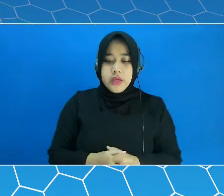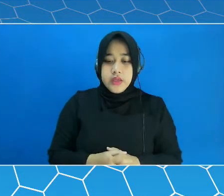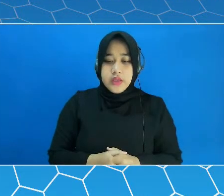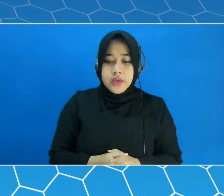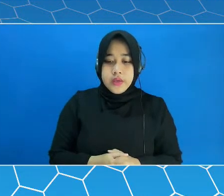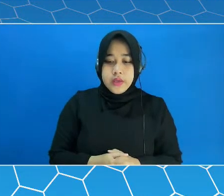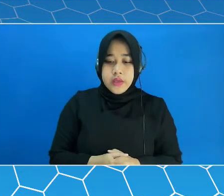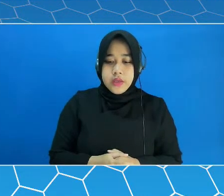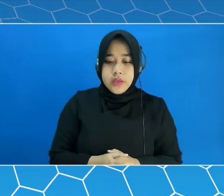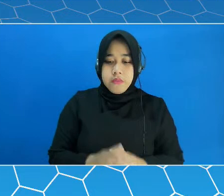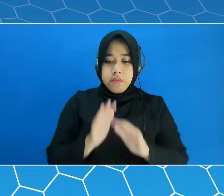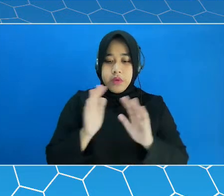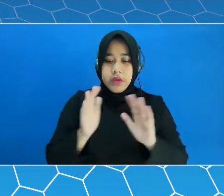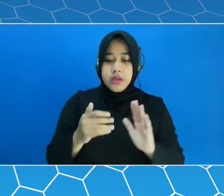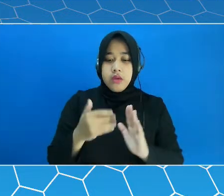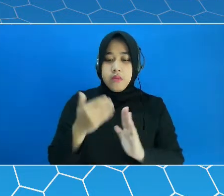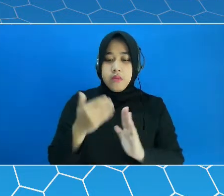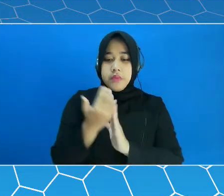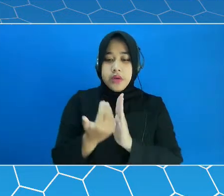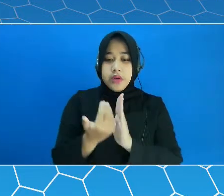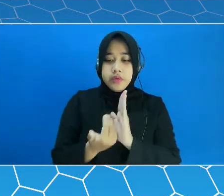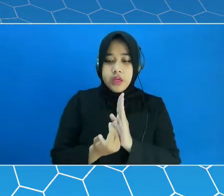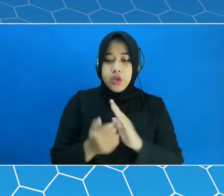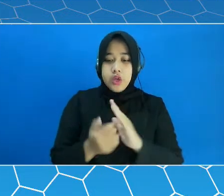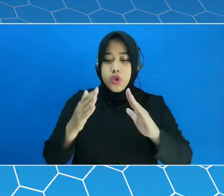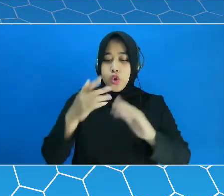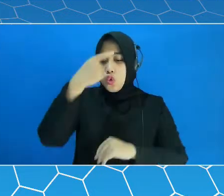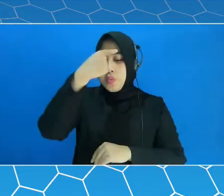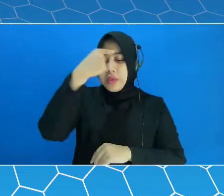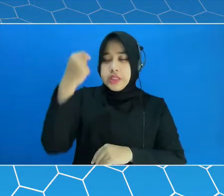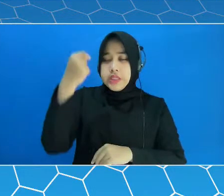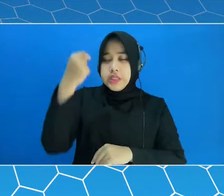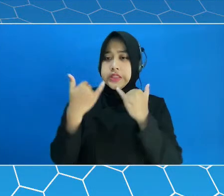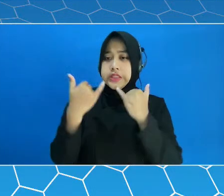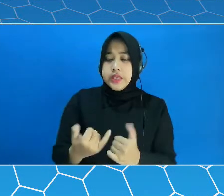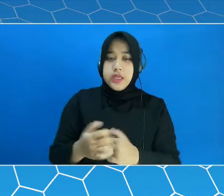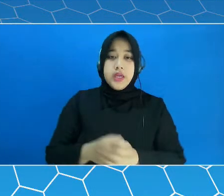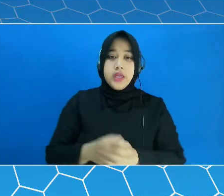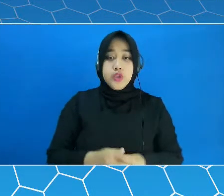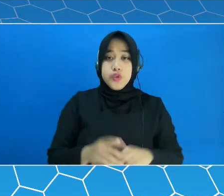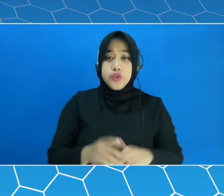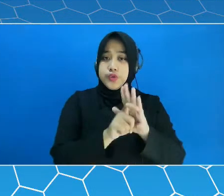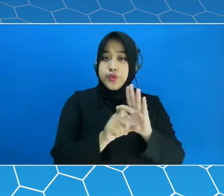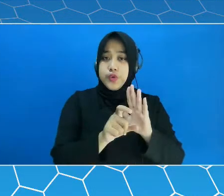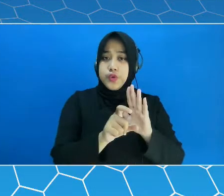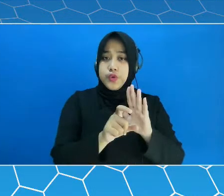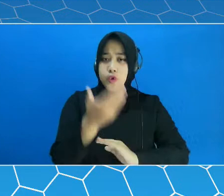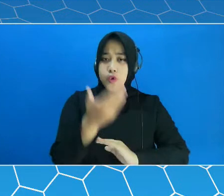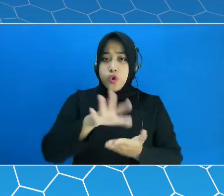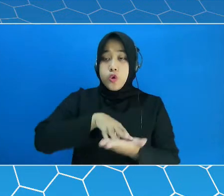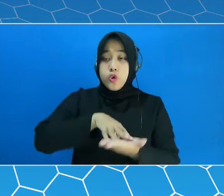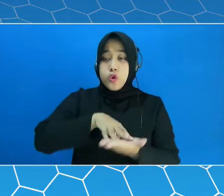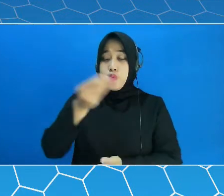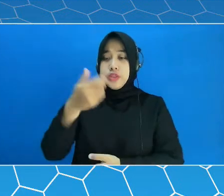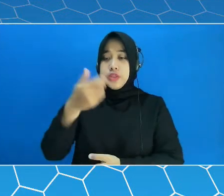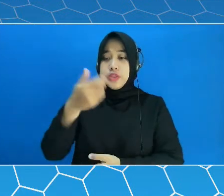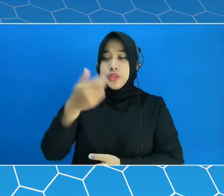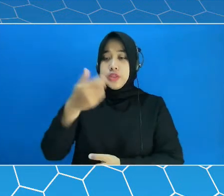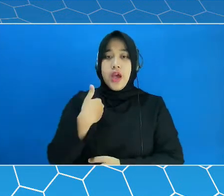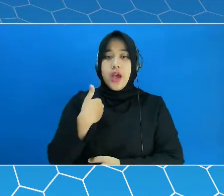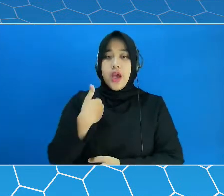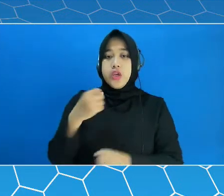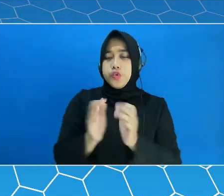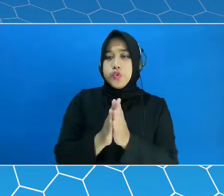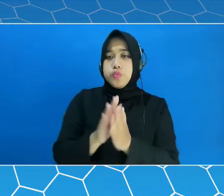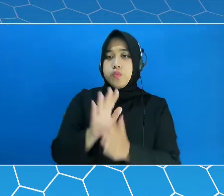care also at risk because now, although that example in my center, we have 40 beds, but we have reserved 20 beds for